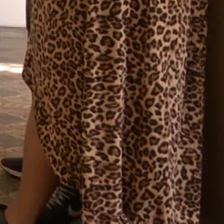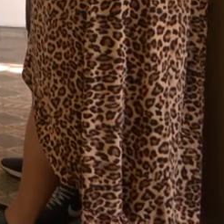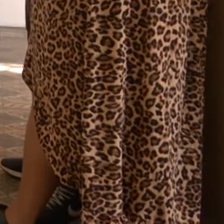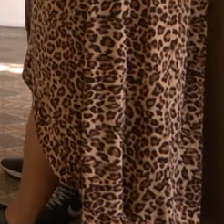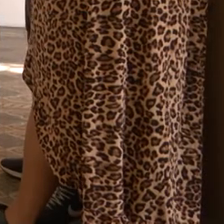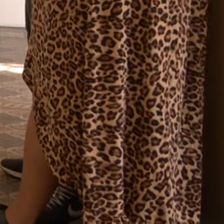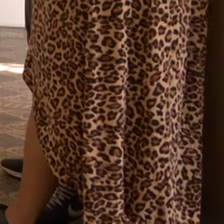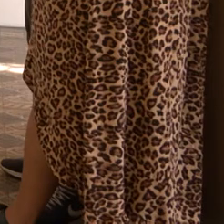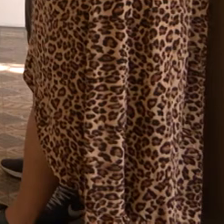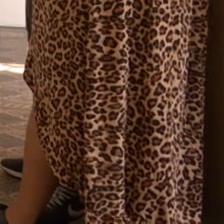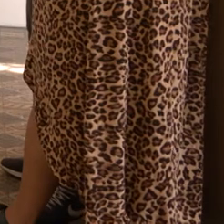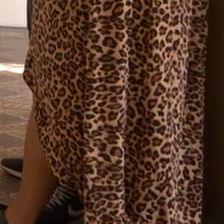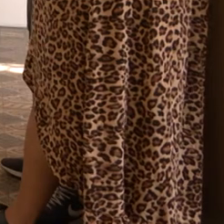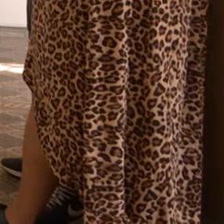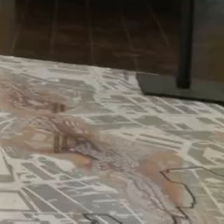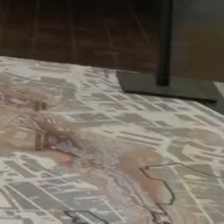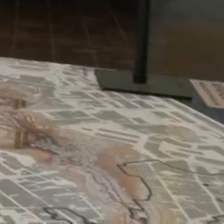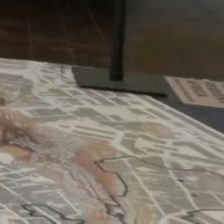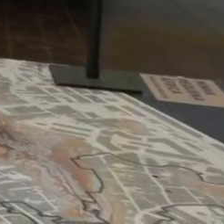5 p.m.